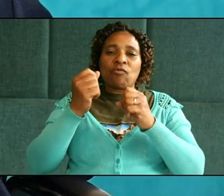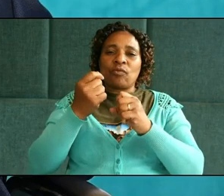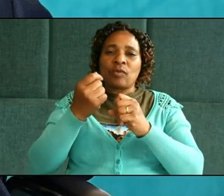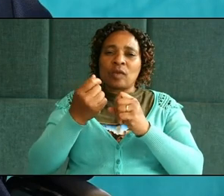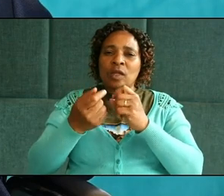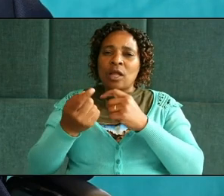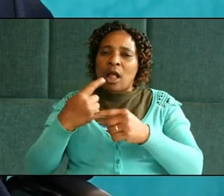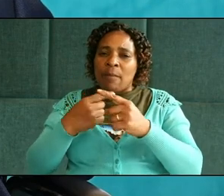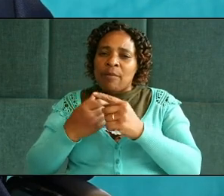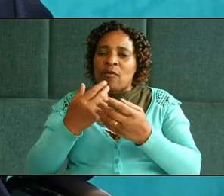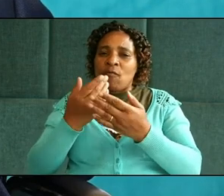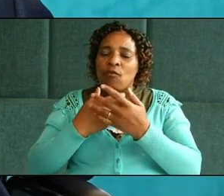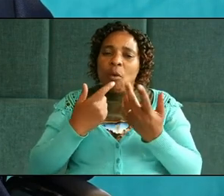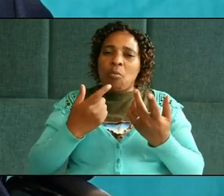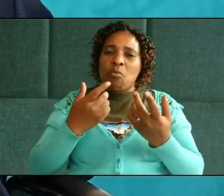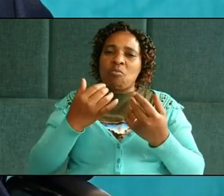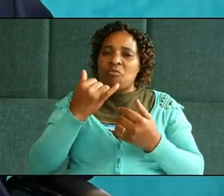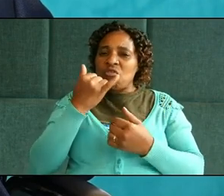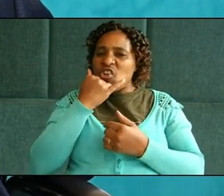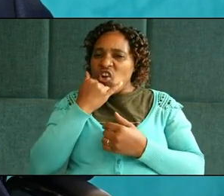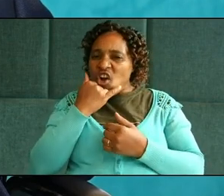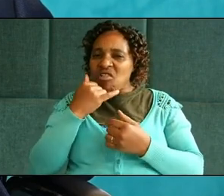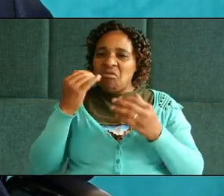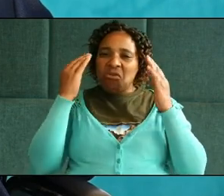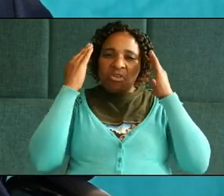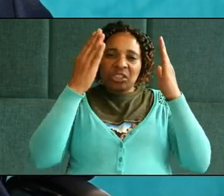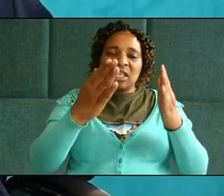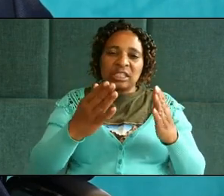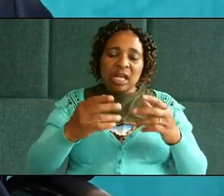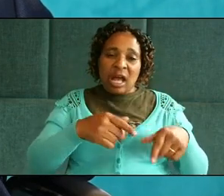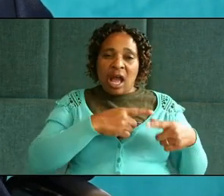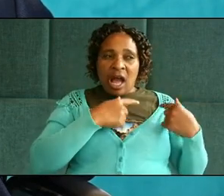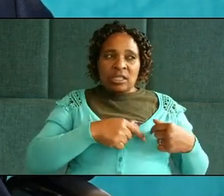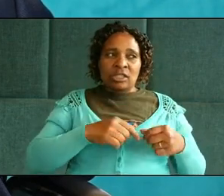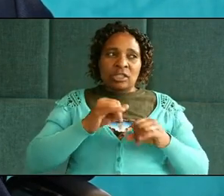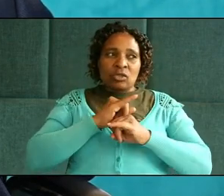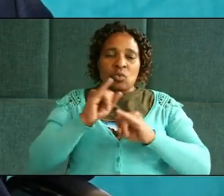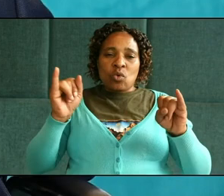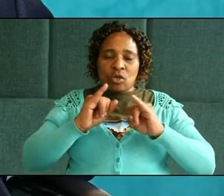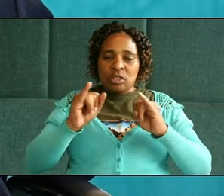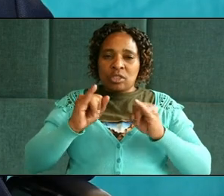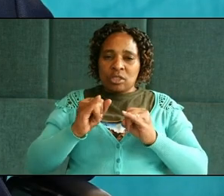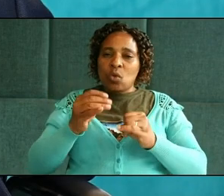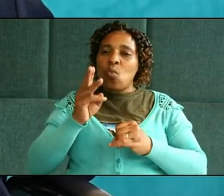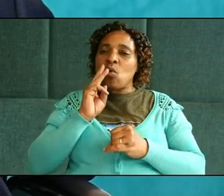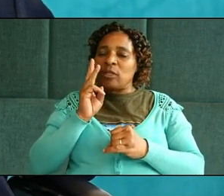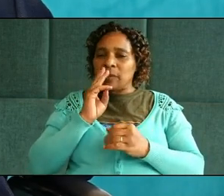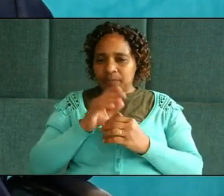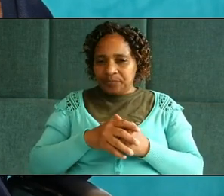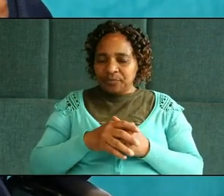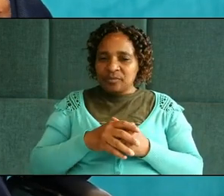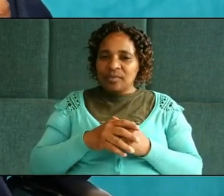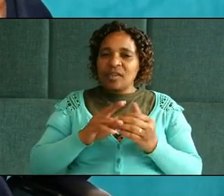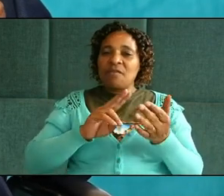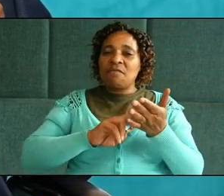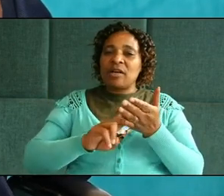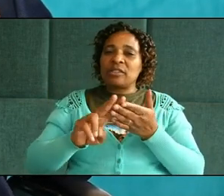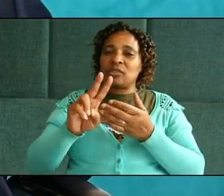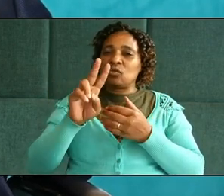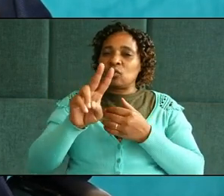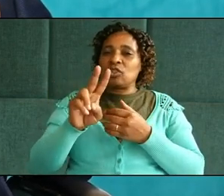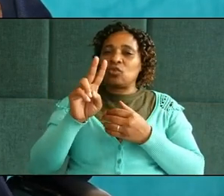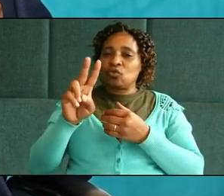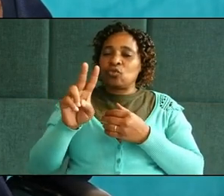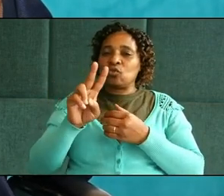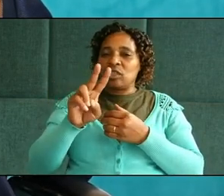evil conscience, and our bodies washed with pure water. And then 24, like 22, 23